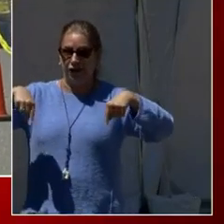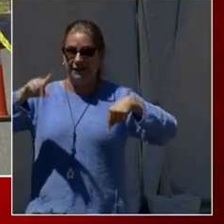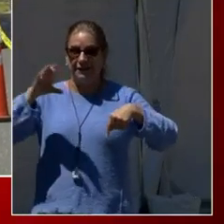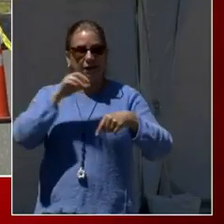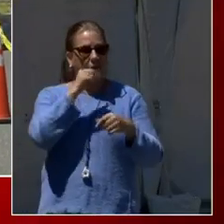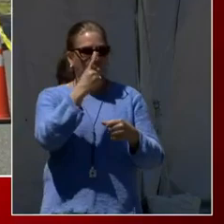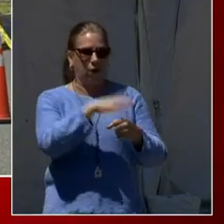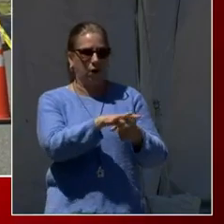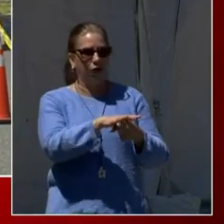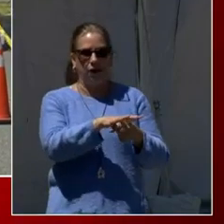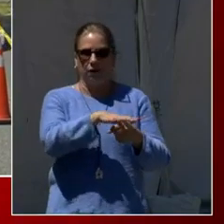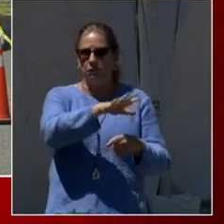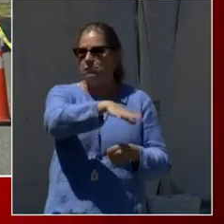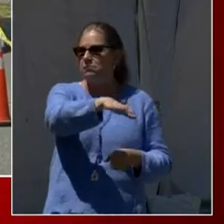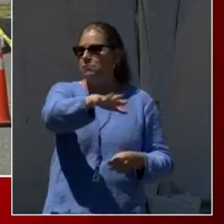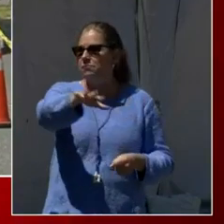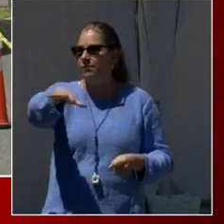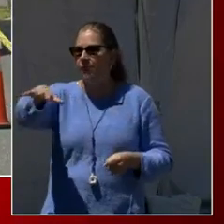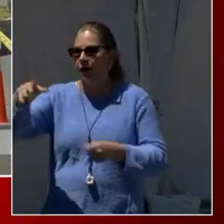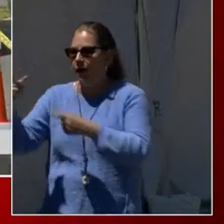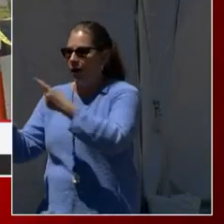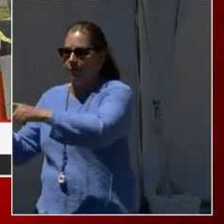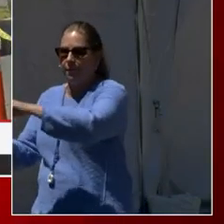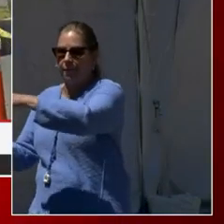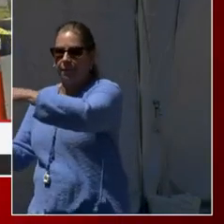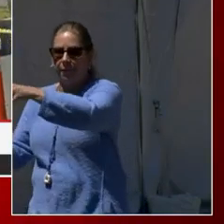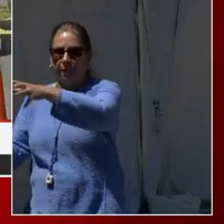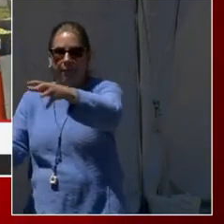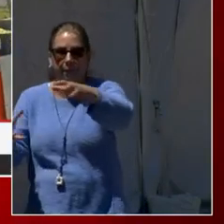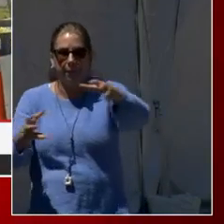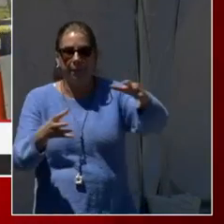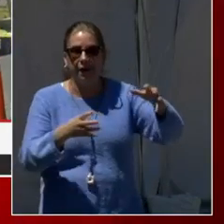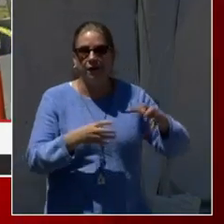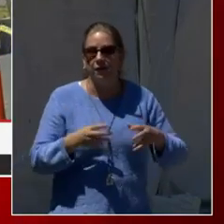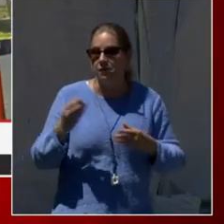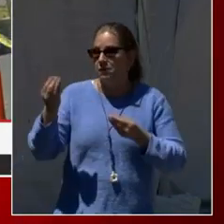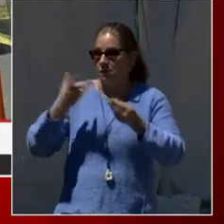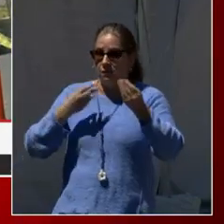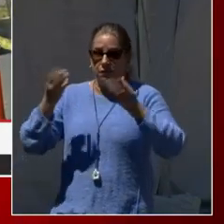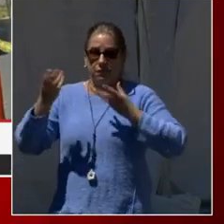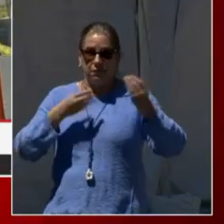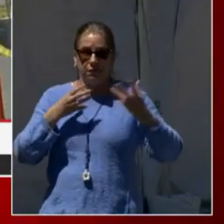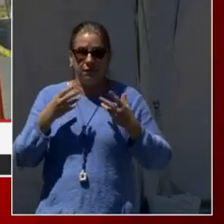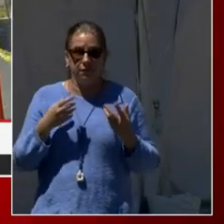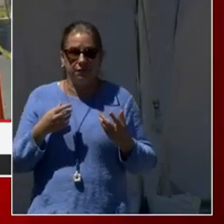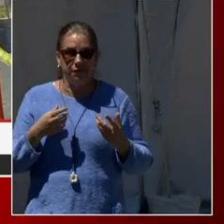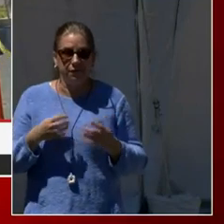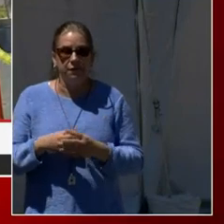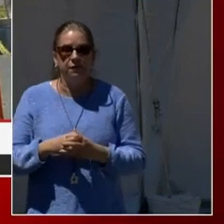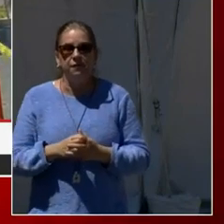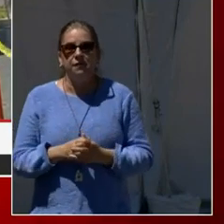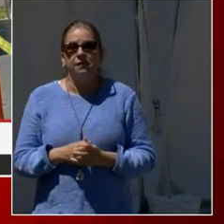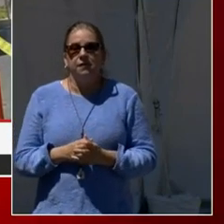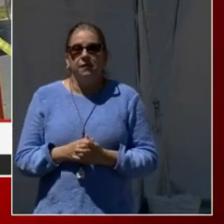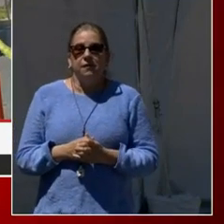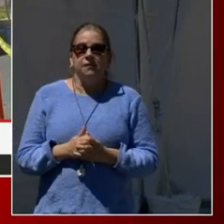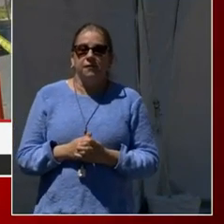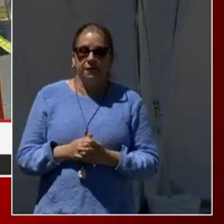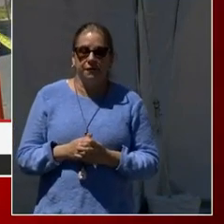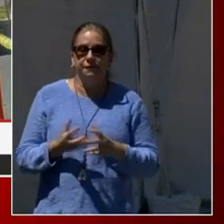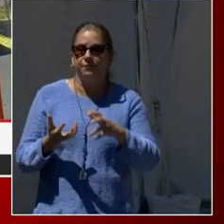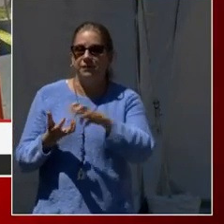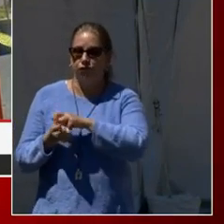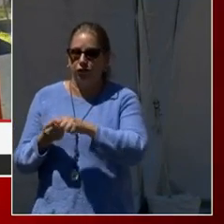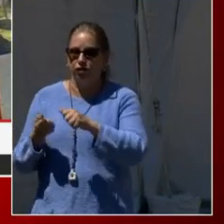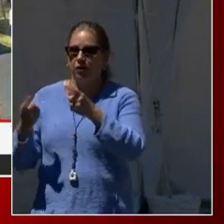information, and this is where the community is critical, whenever we received information of looting or destruction of property, we were able to get